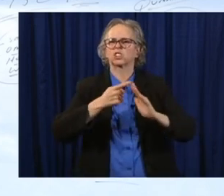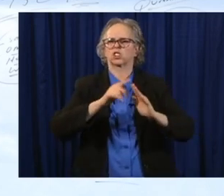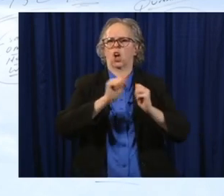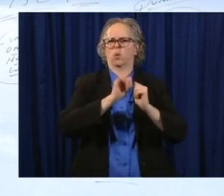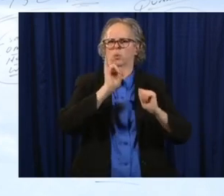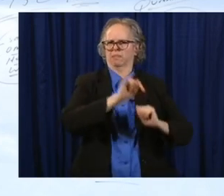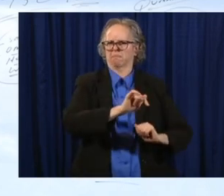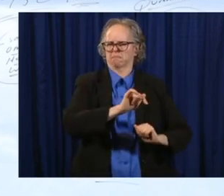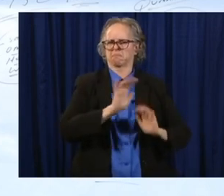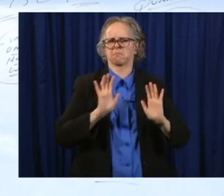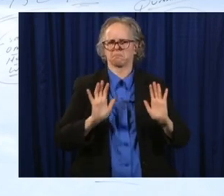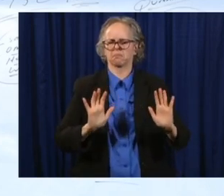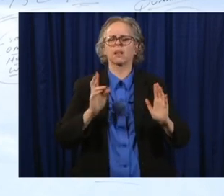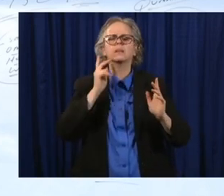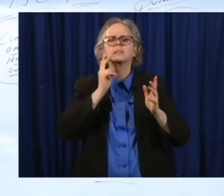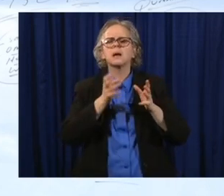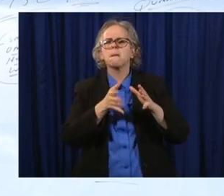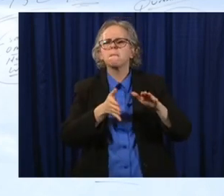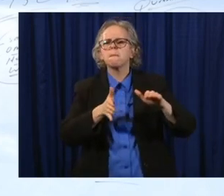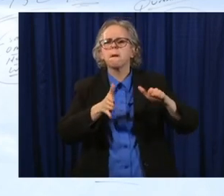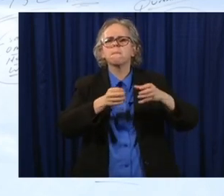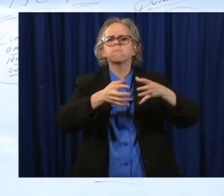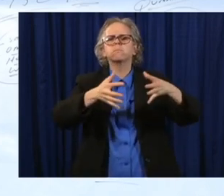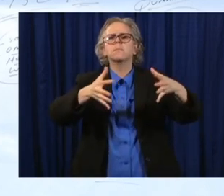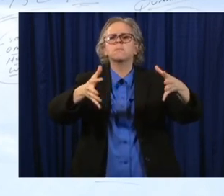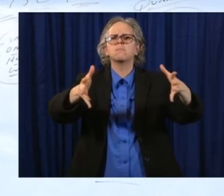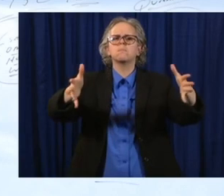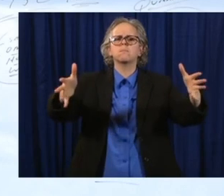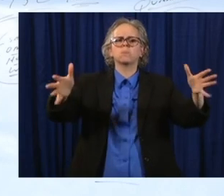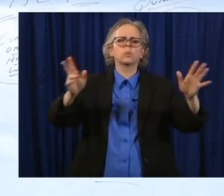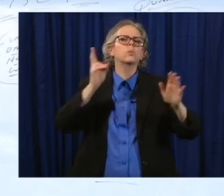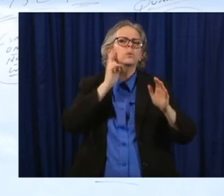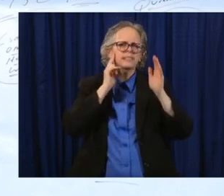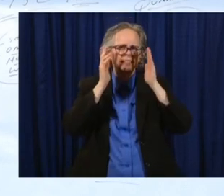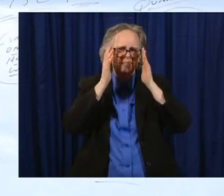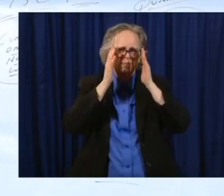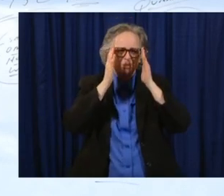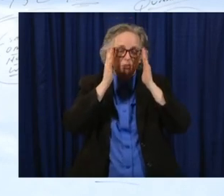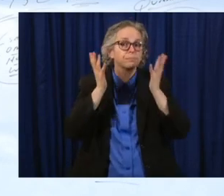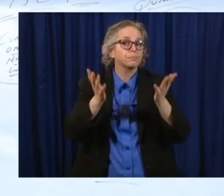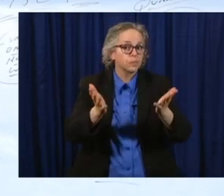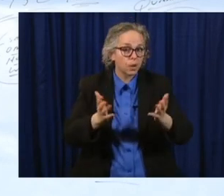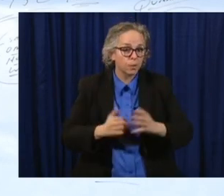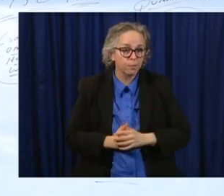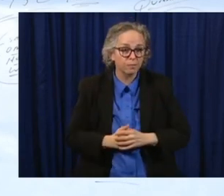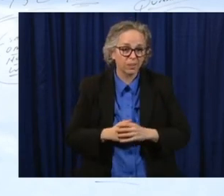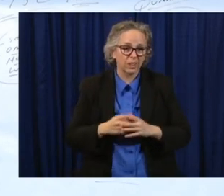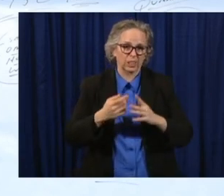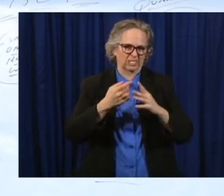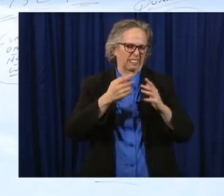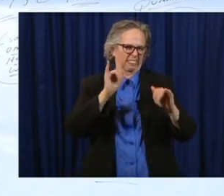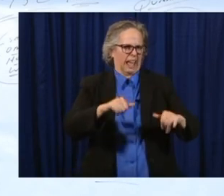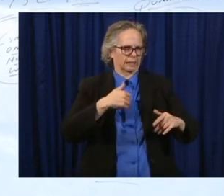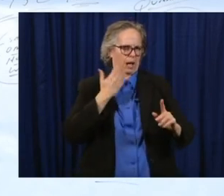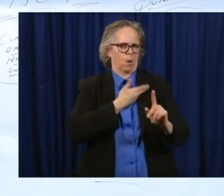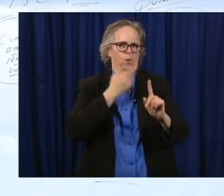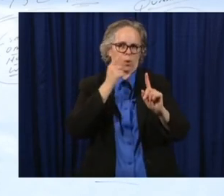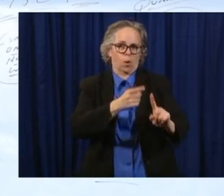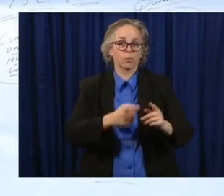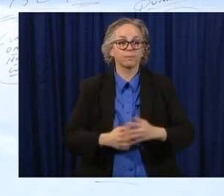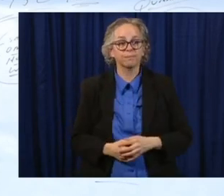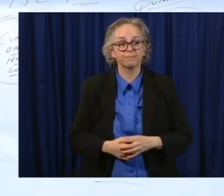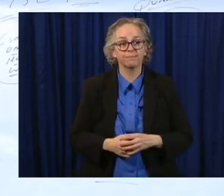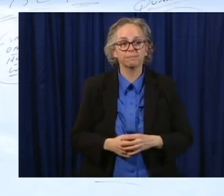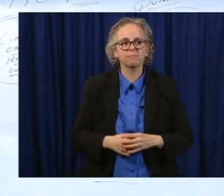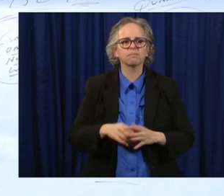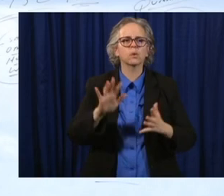best ability to protect anybody else who comes in there. So we're going to start off with that. We're going to try to lay out kind of a